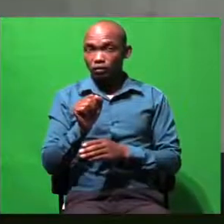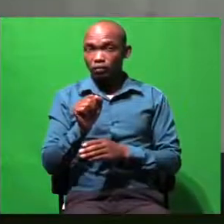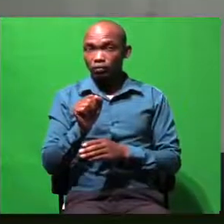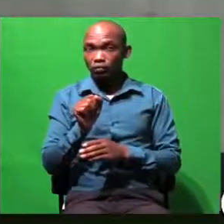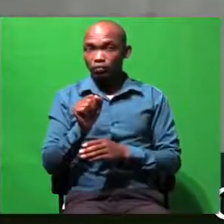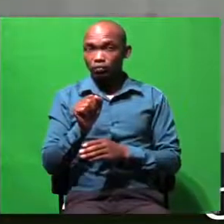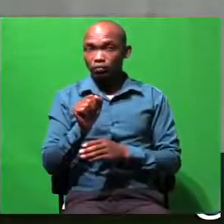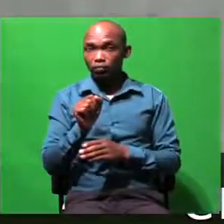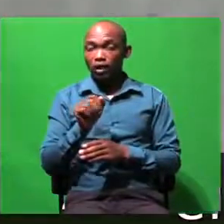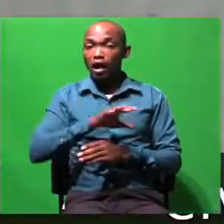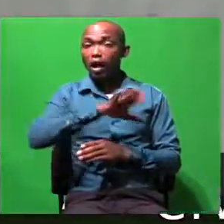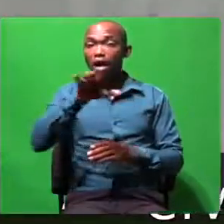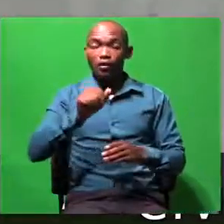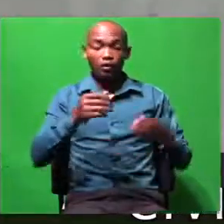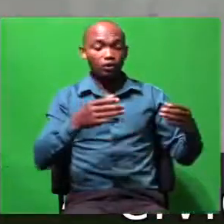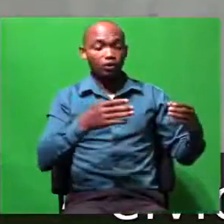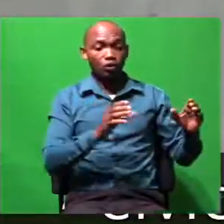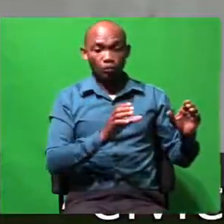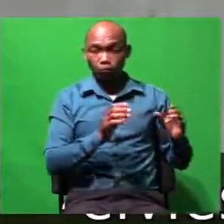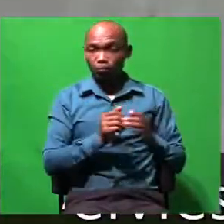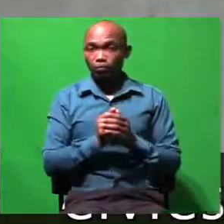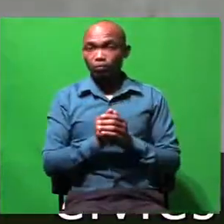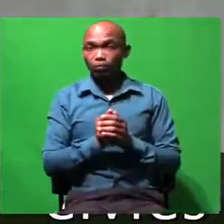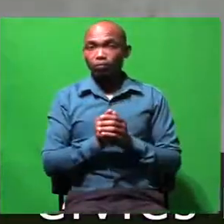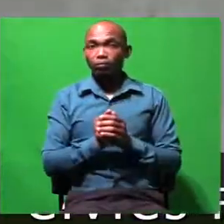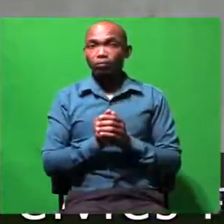Special groups are those groups